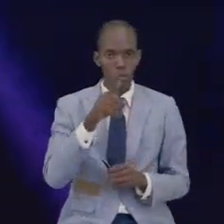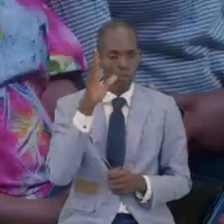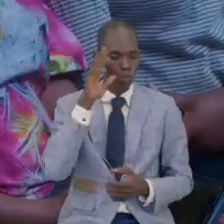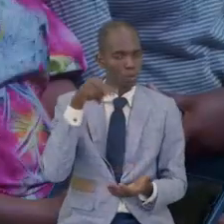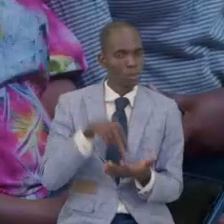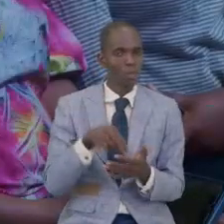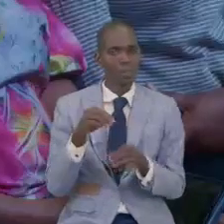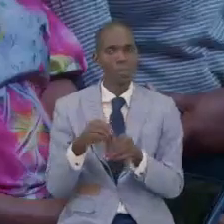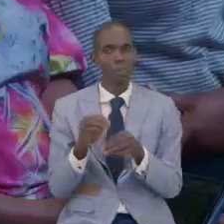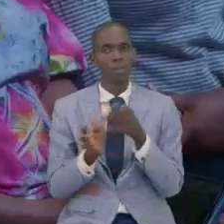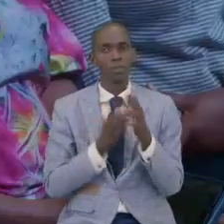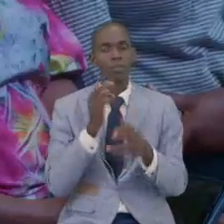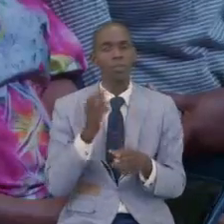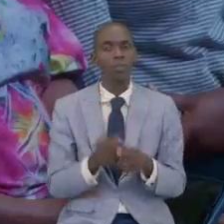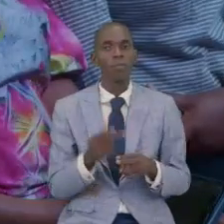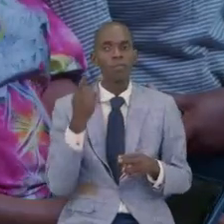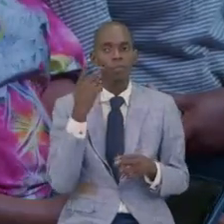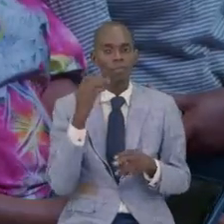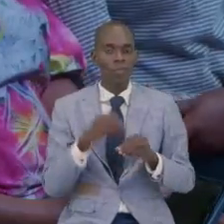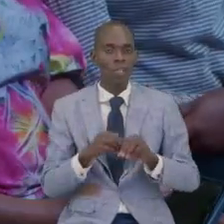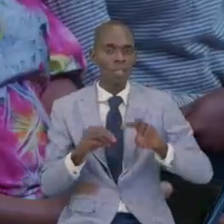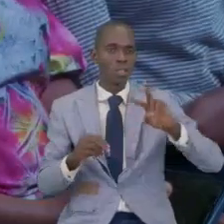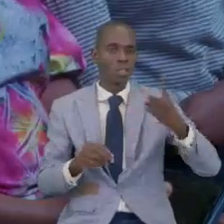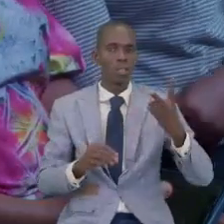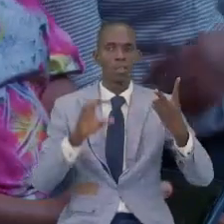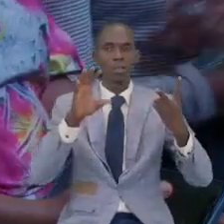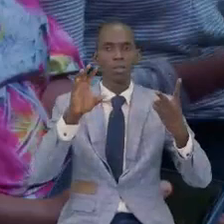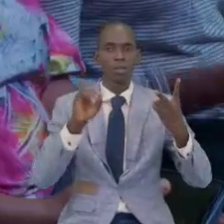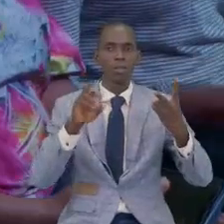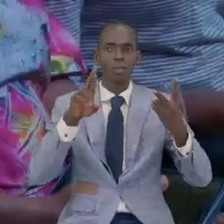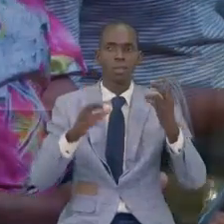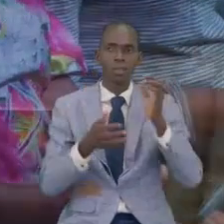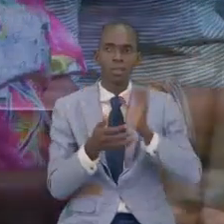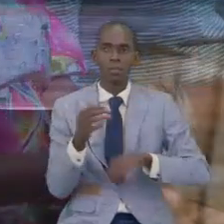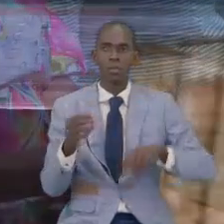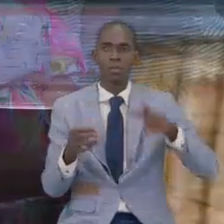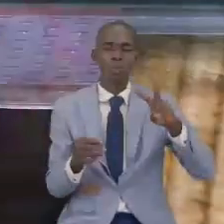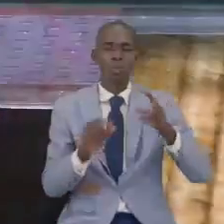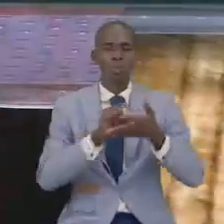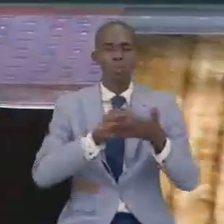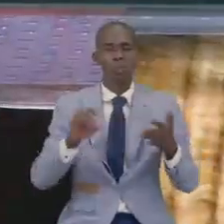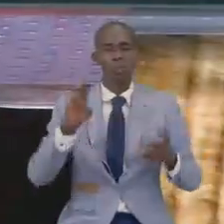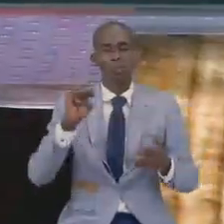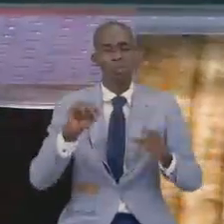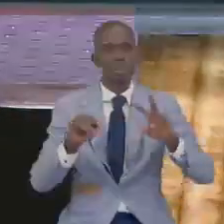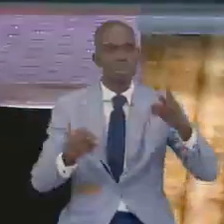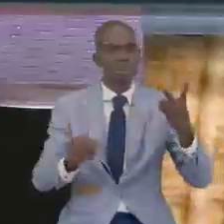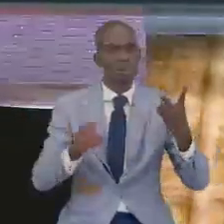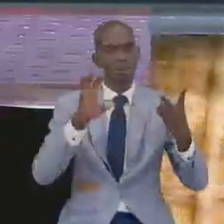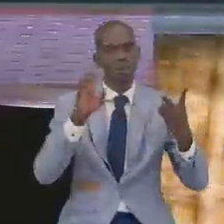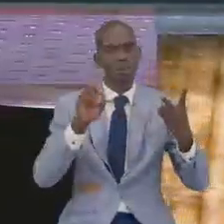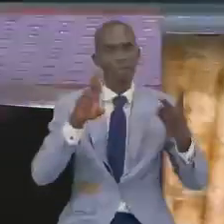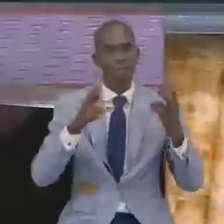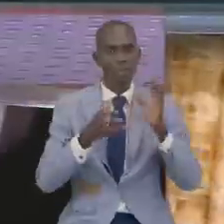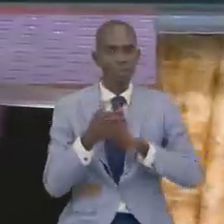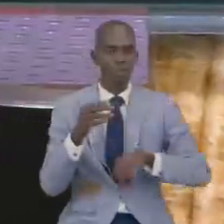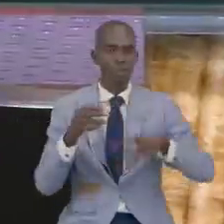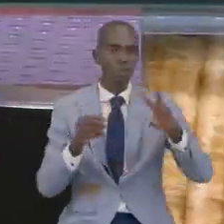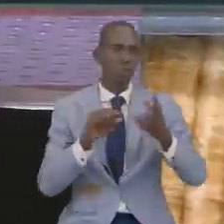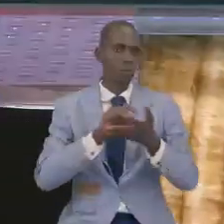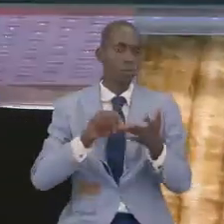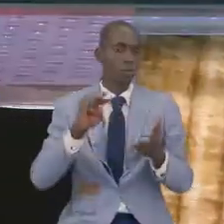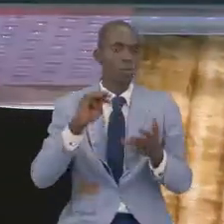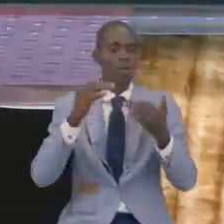stand. In 2 Corinthians chapter 2, I'm reading from verse 14. 2 Corinthians chapter 2, verse 14.